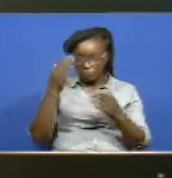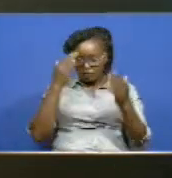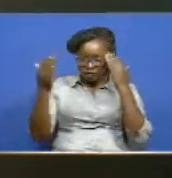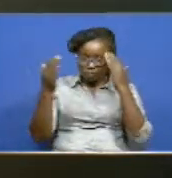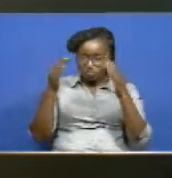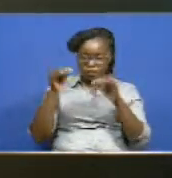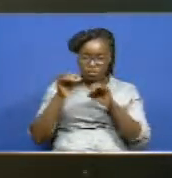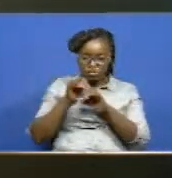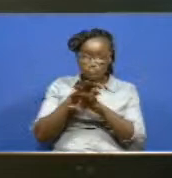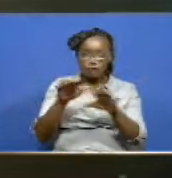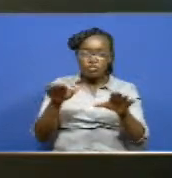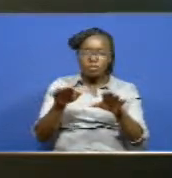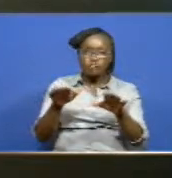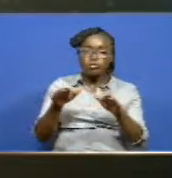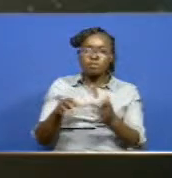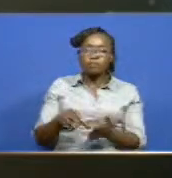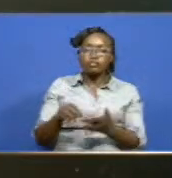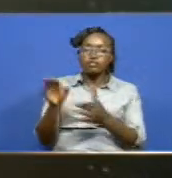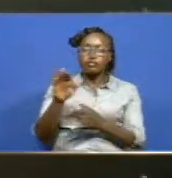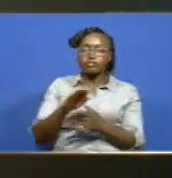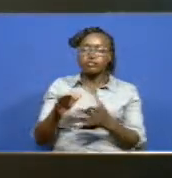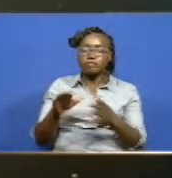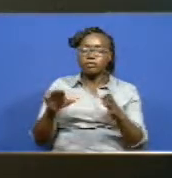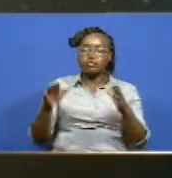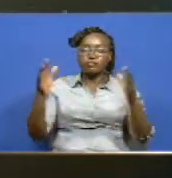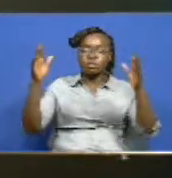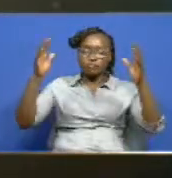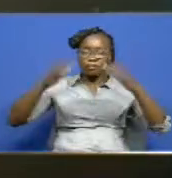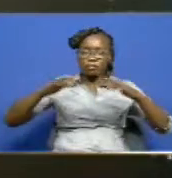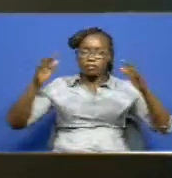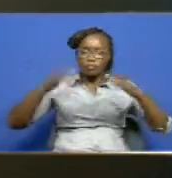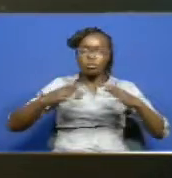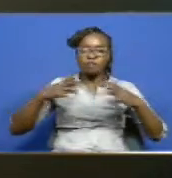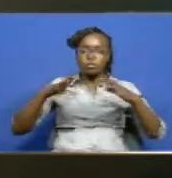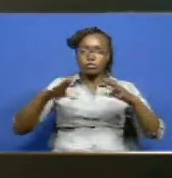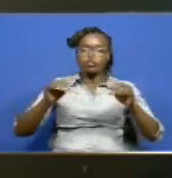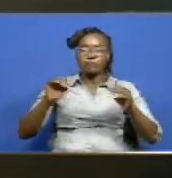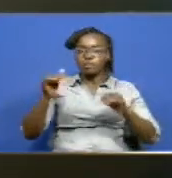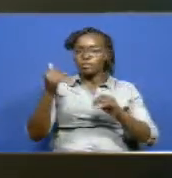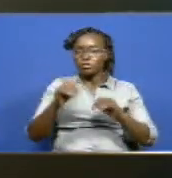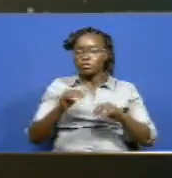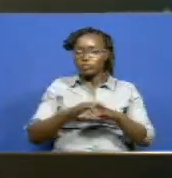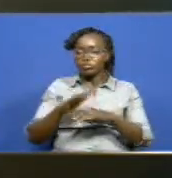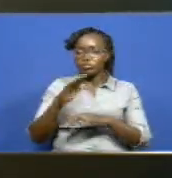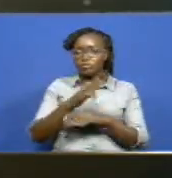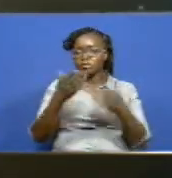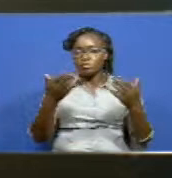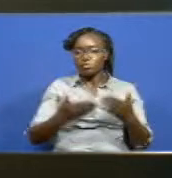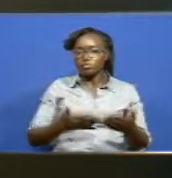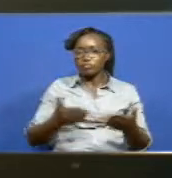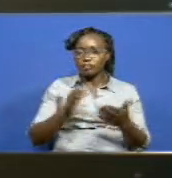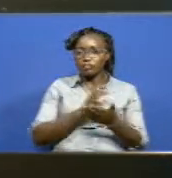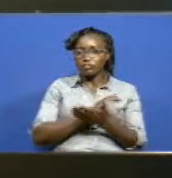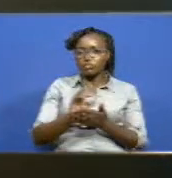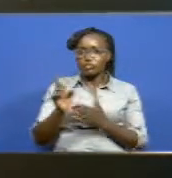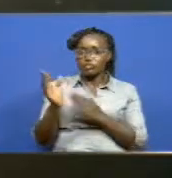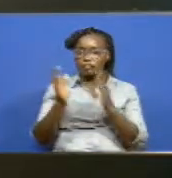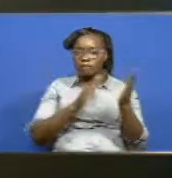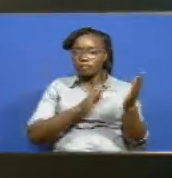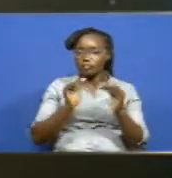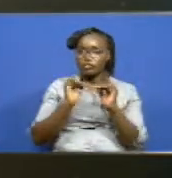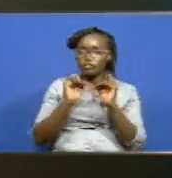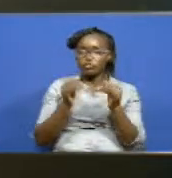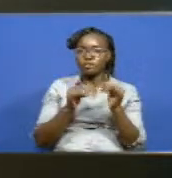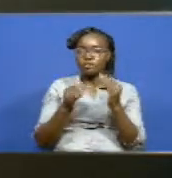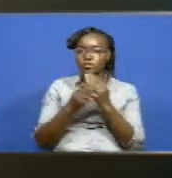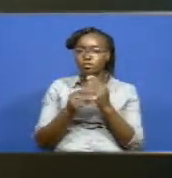floods, especially areas that have not received rainfall in the past few days. Good evening. Welcome to your Channel 1 weather update. My